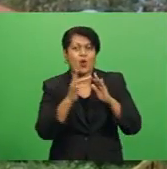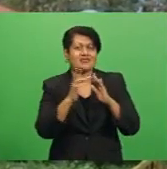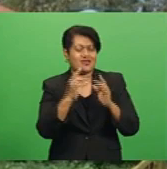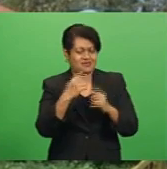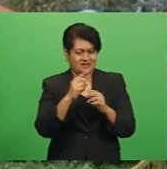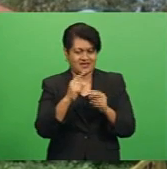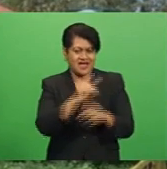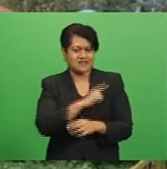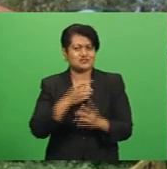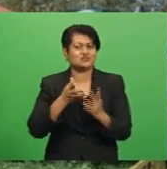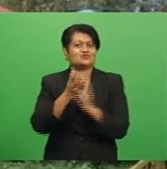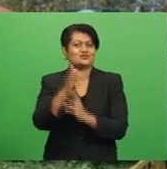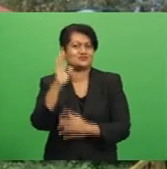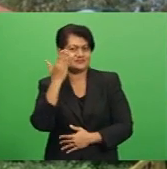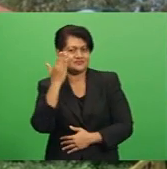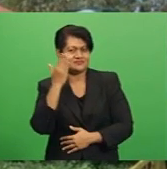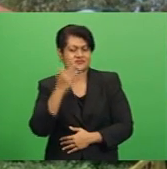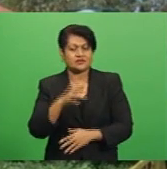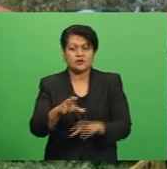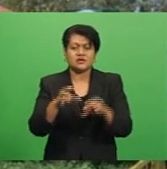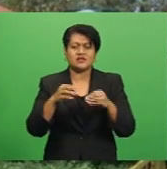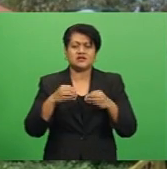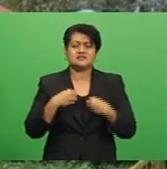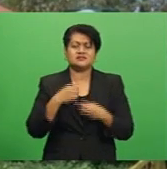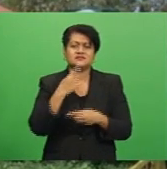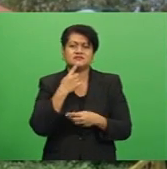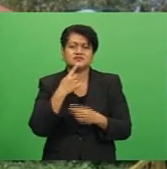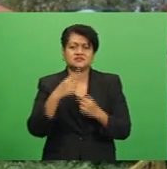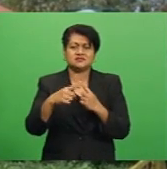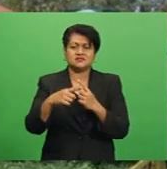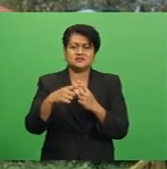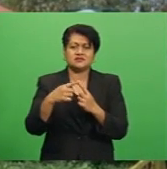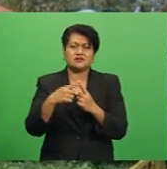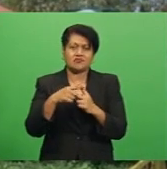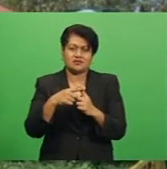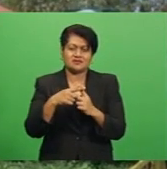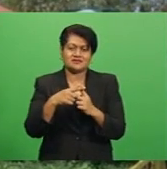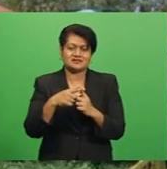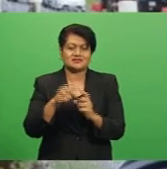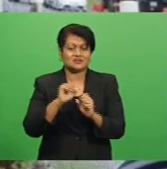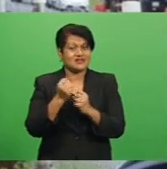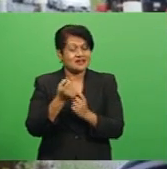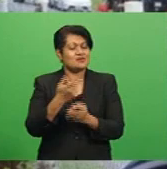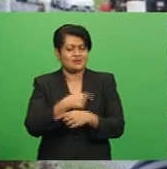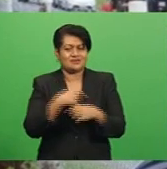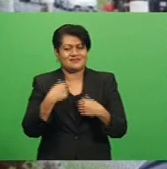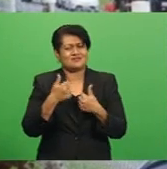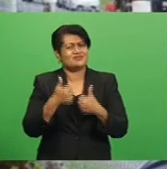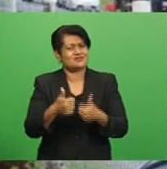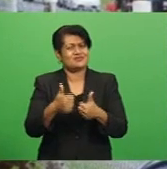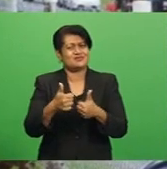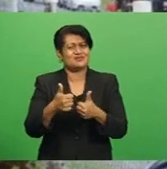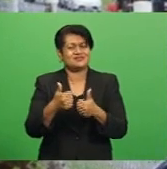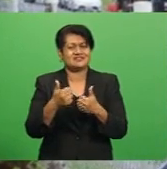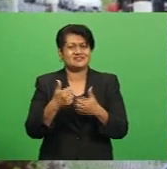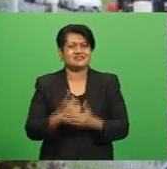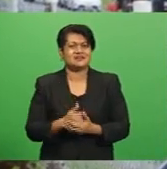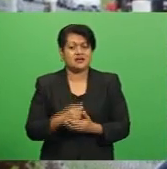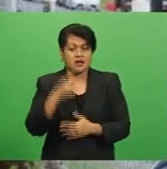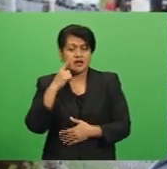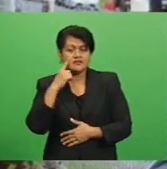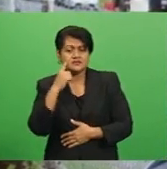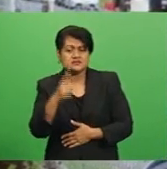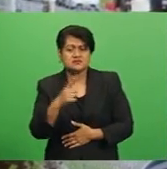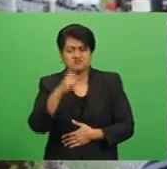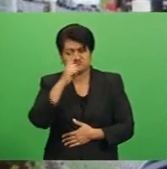With people receiving help from the Fiji Red Cross Society, many believe that it is a good initiative. As I have seen, people are